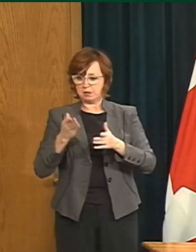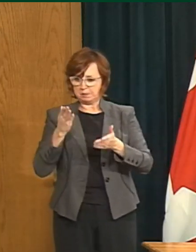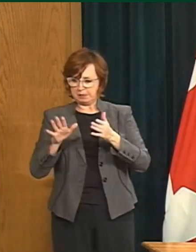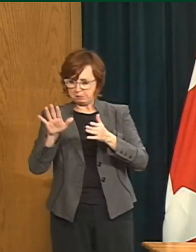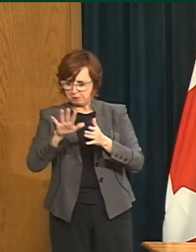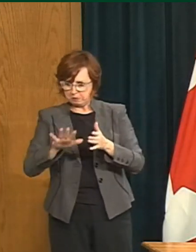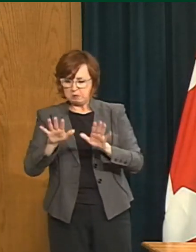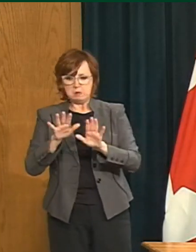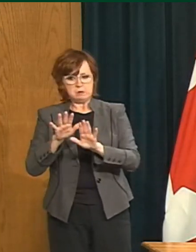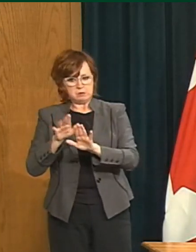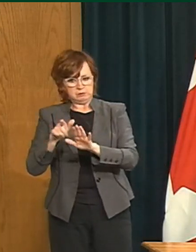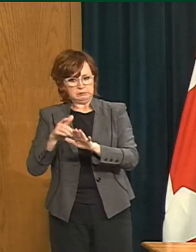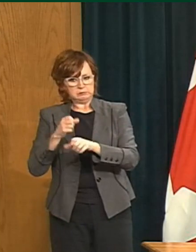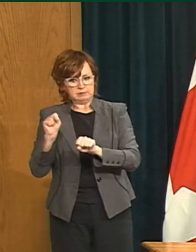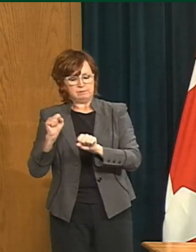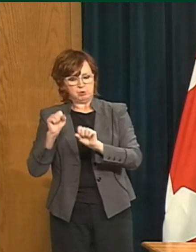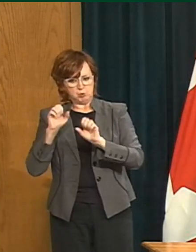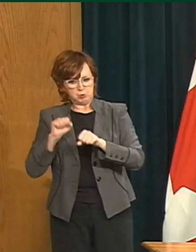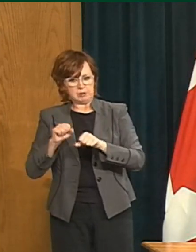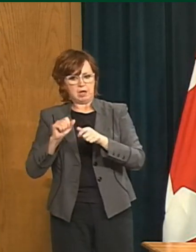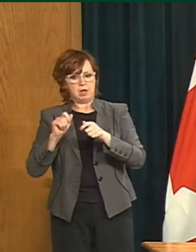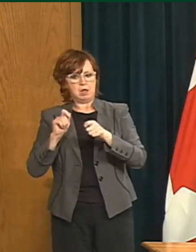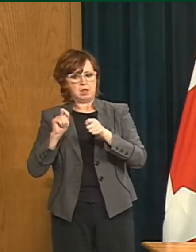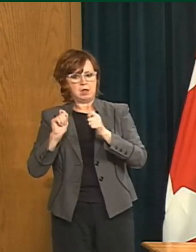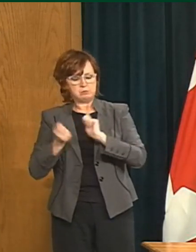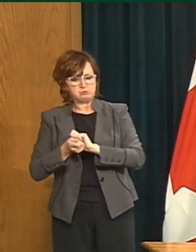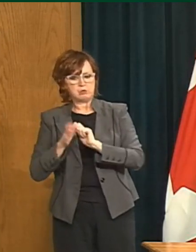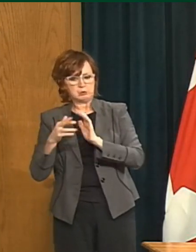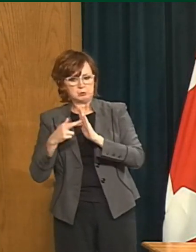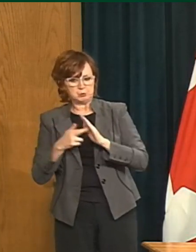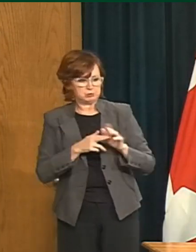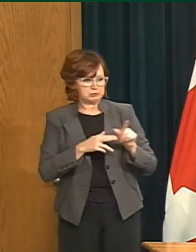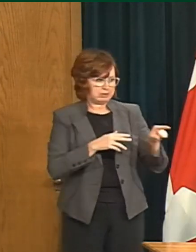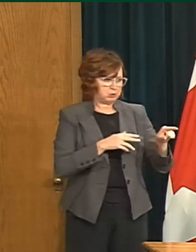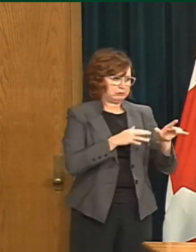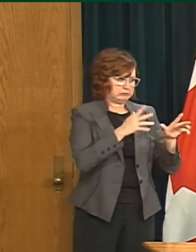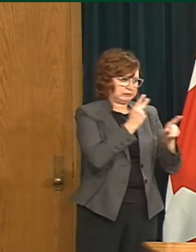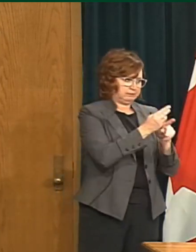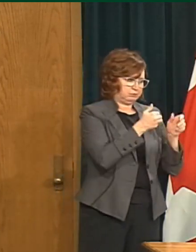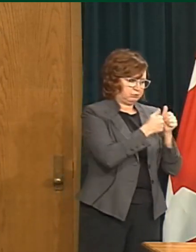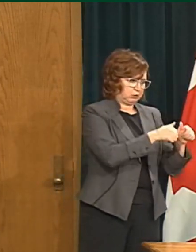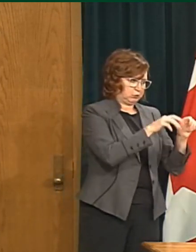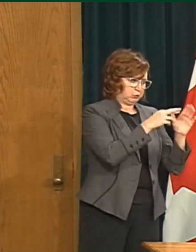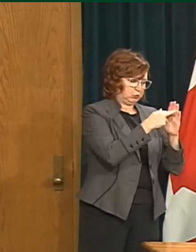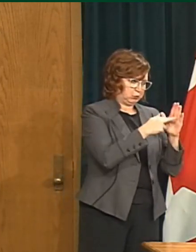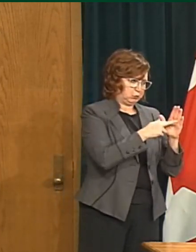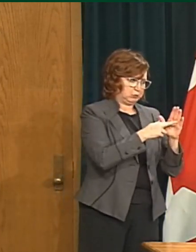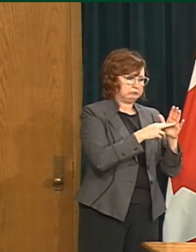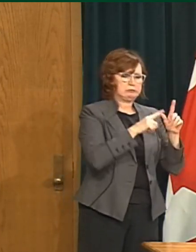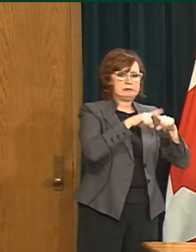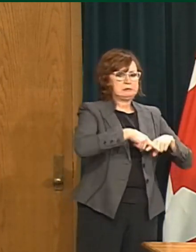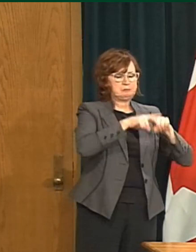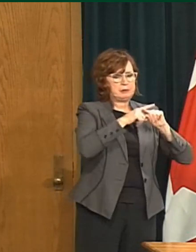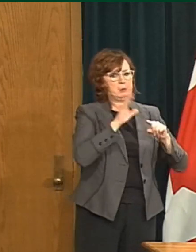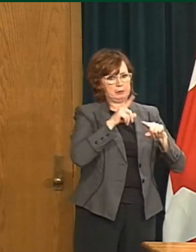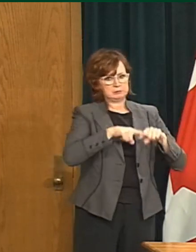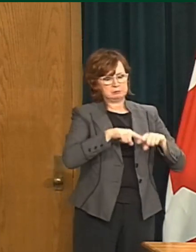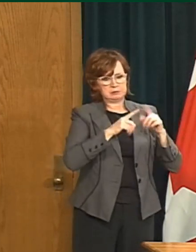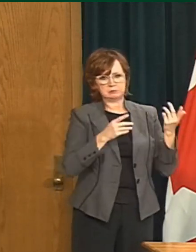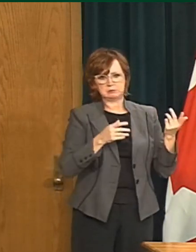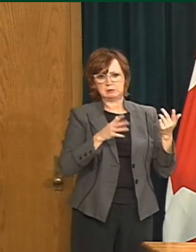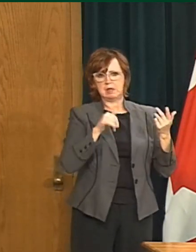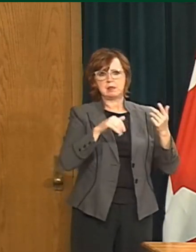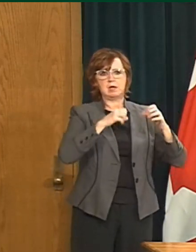way that minimizes further transmission risk? So I think the modeling gives you some scenarios. We want to be as low as